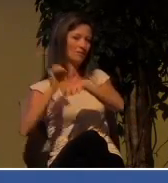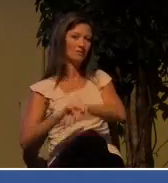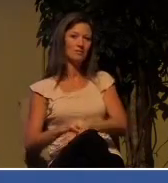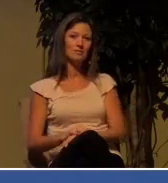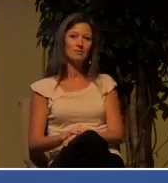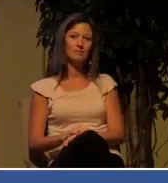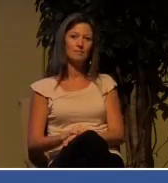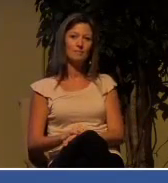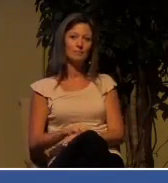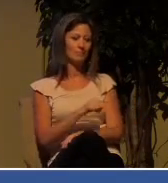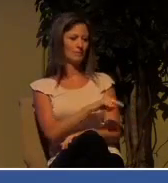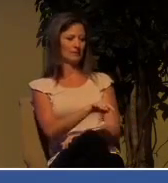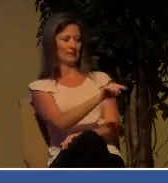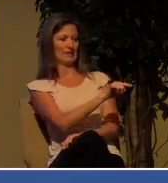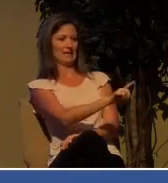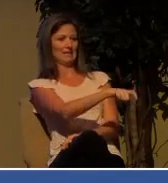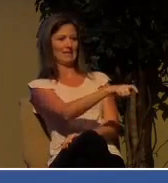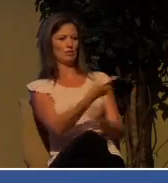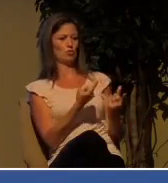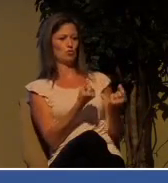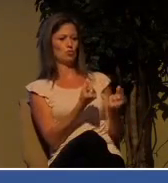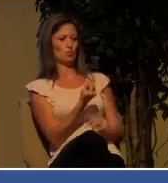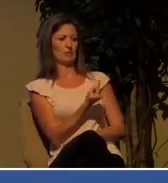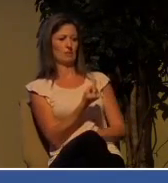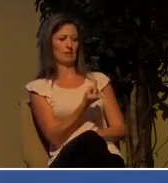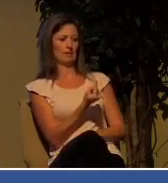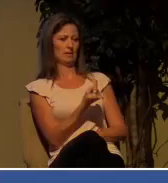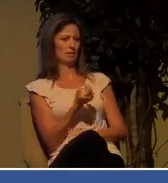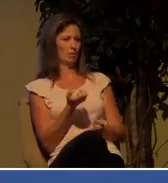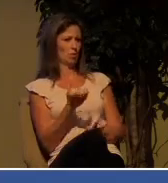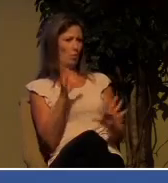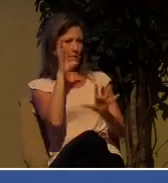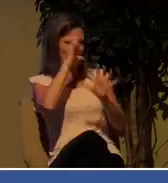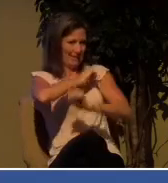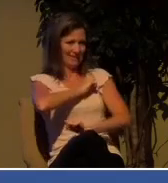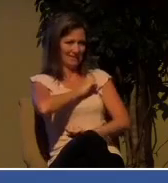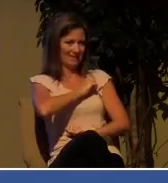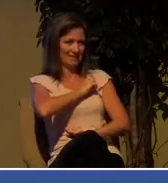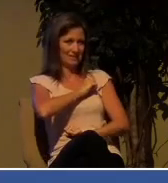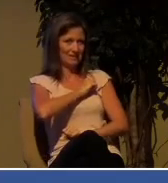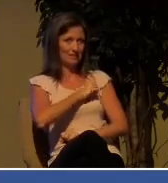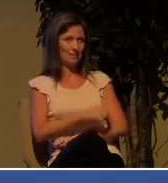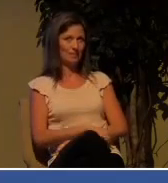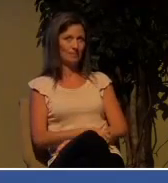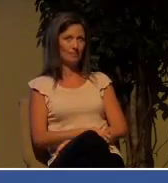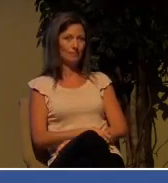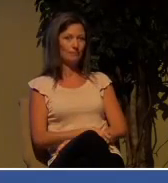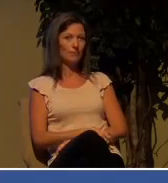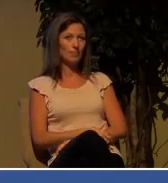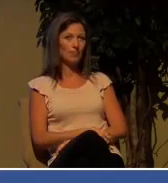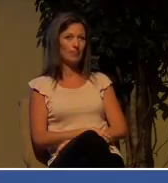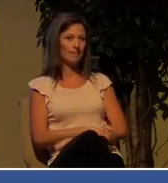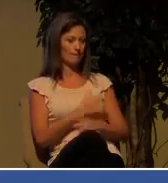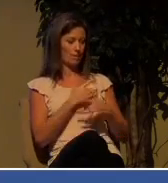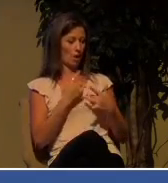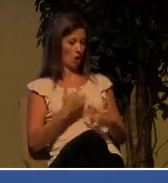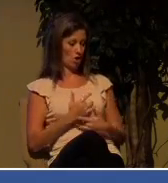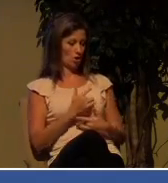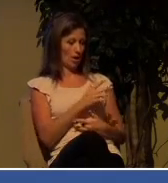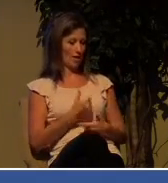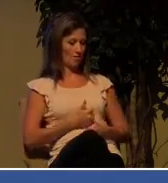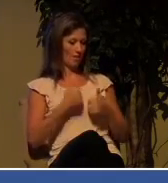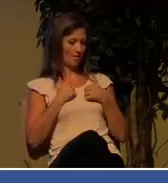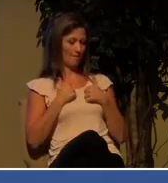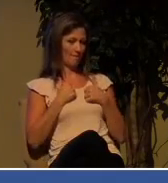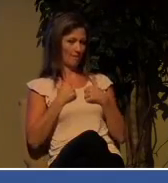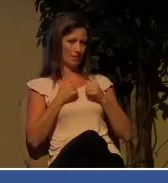They had to do something so they wouldn't miss out. Get your heart and life in line with God